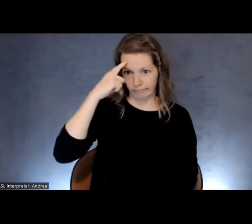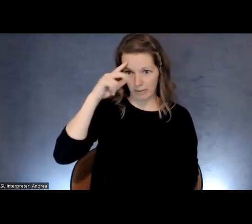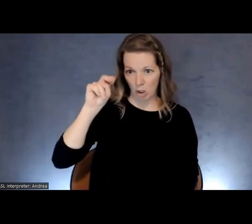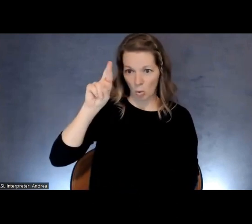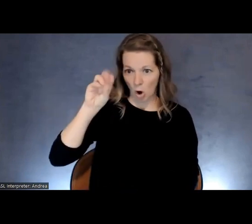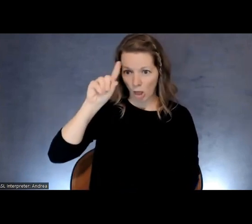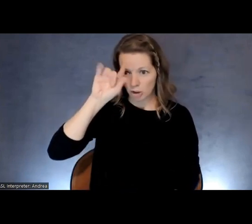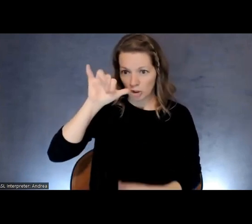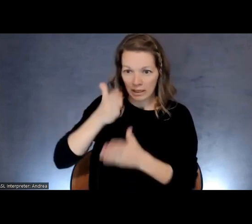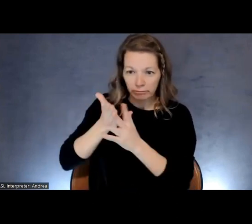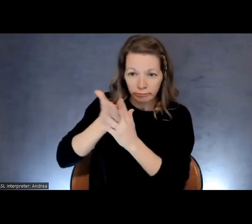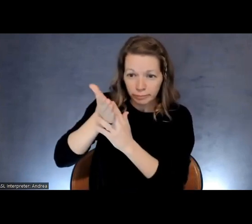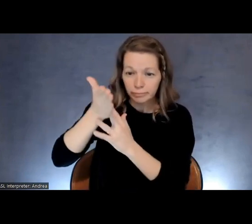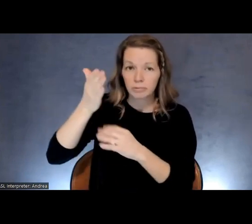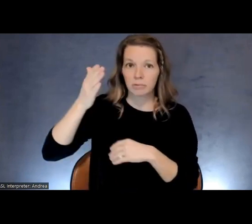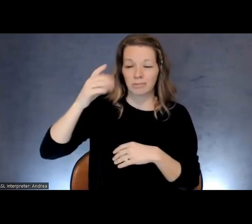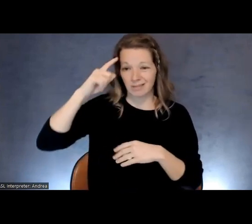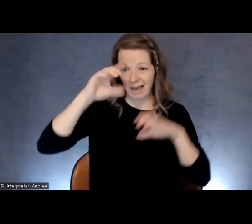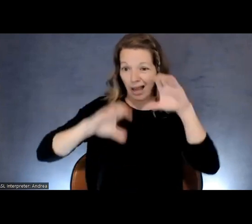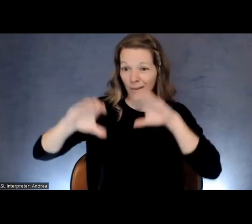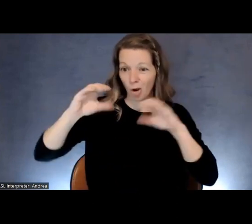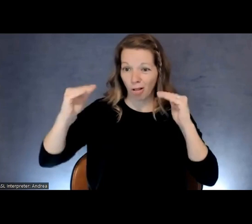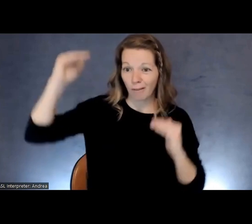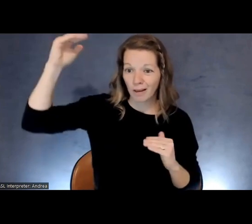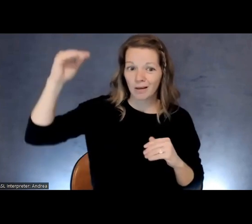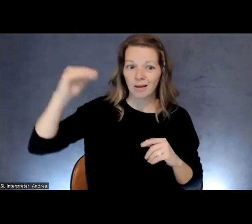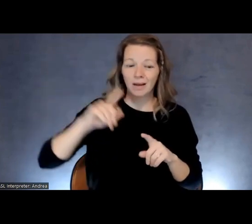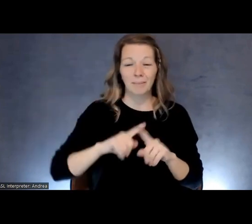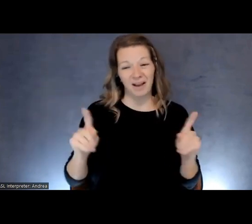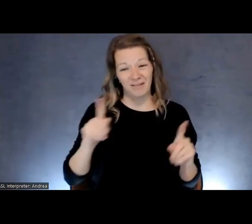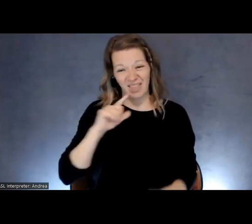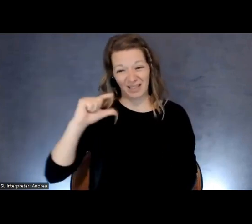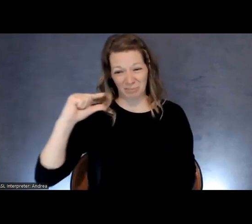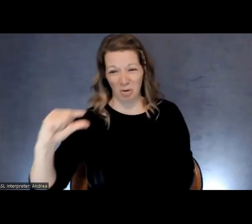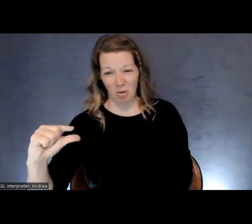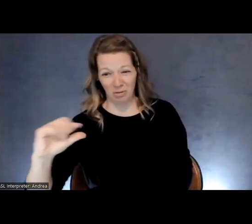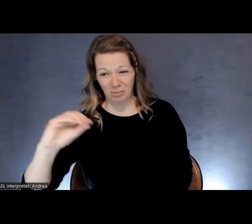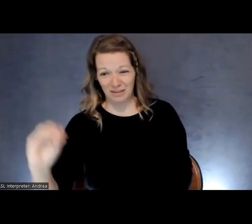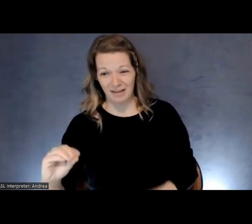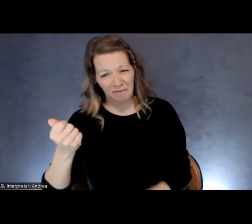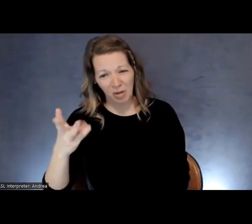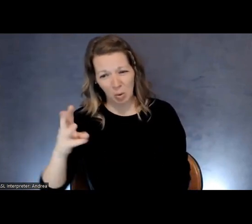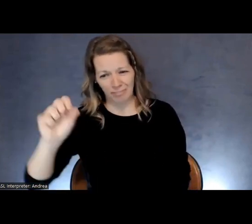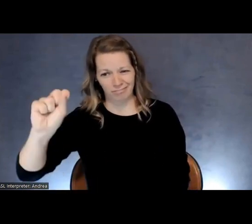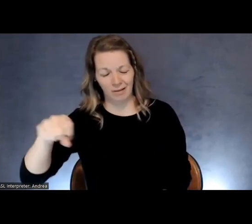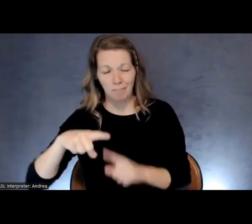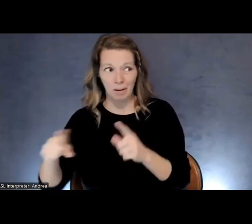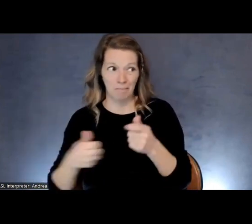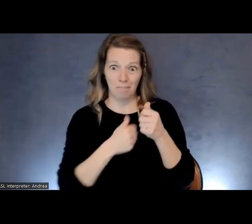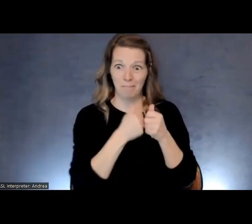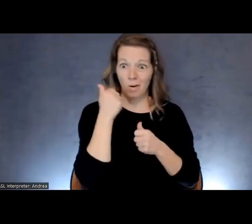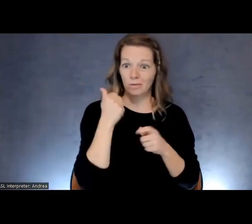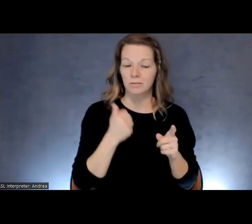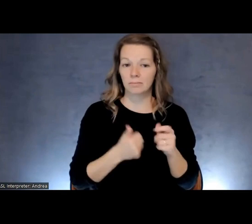chemical imbalance. There may be something going on. And for a small percentage of people, that might be true. But I think even the